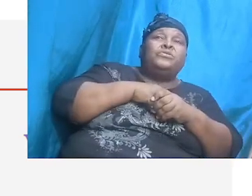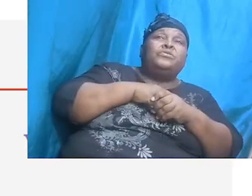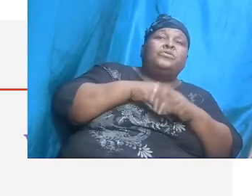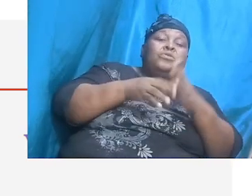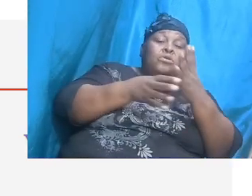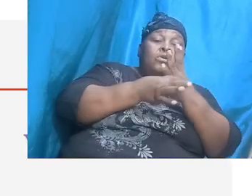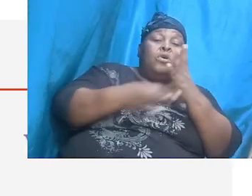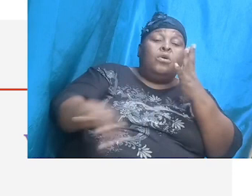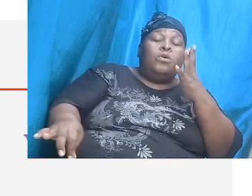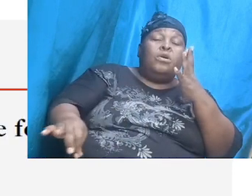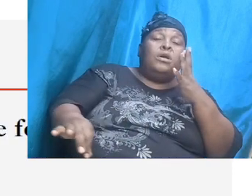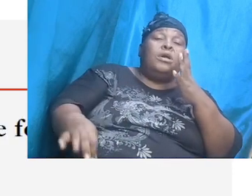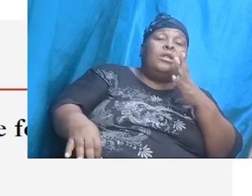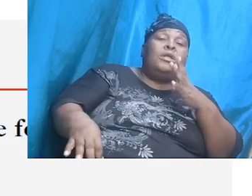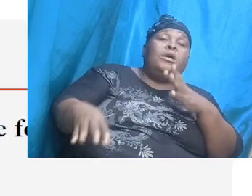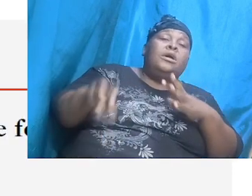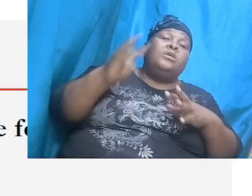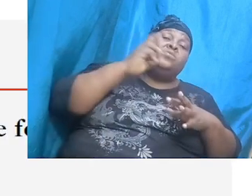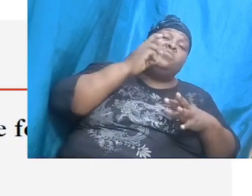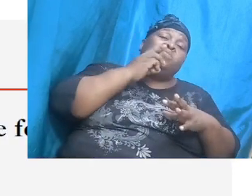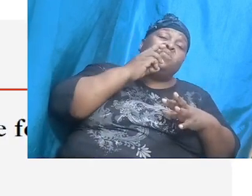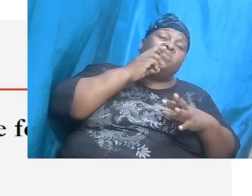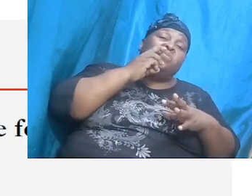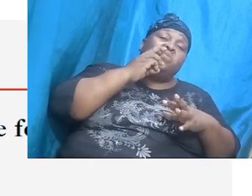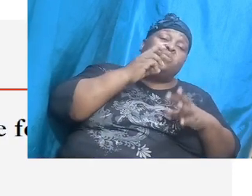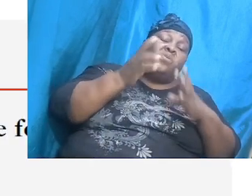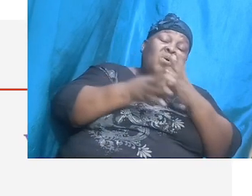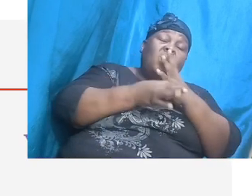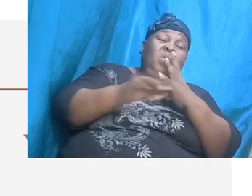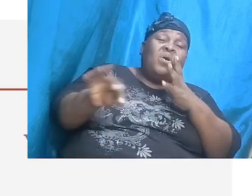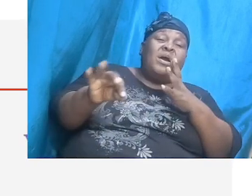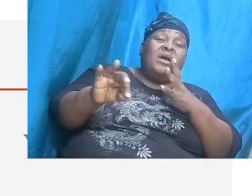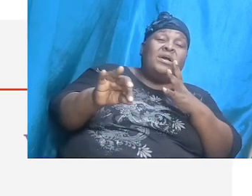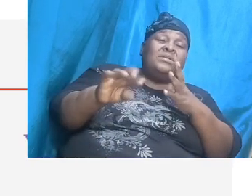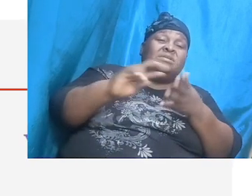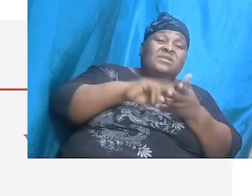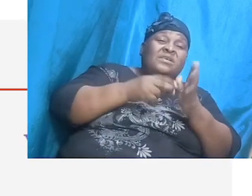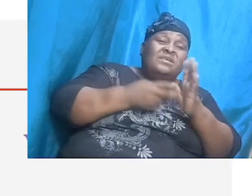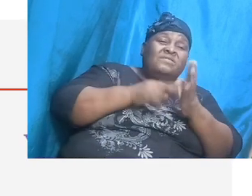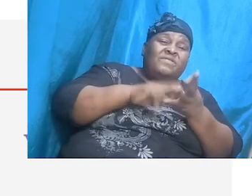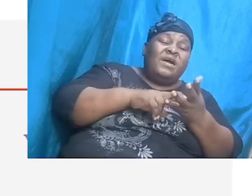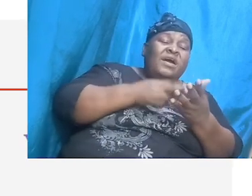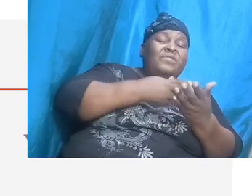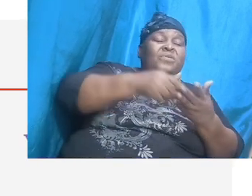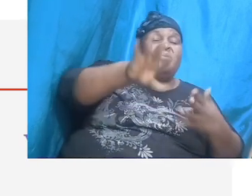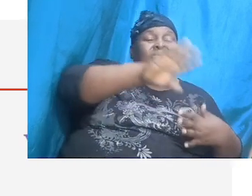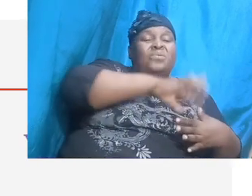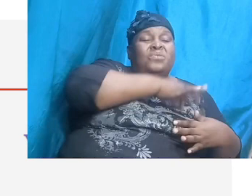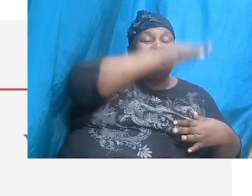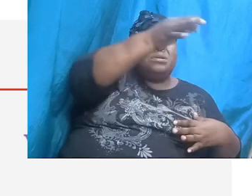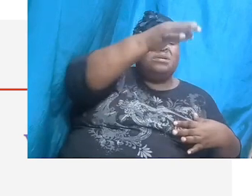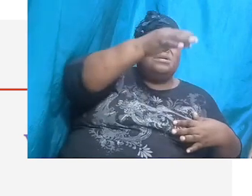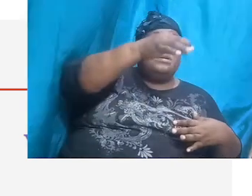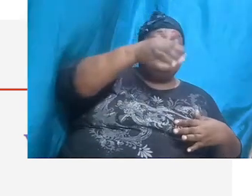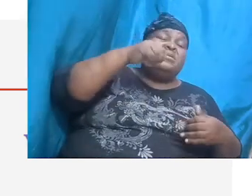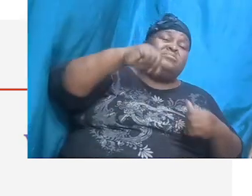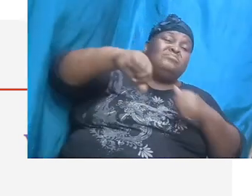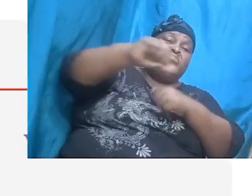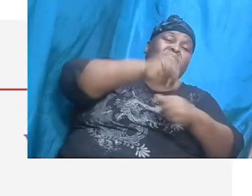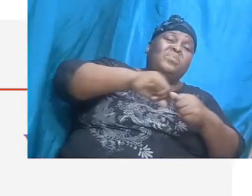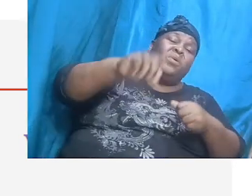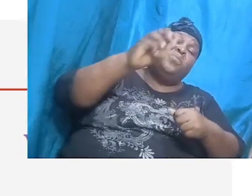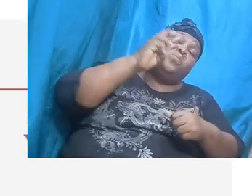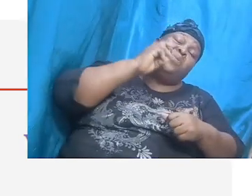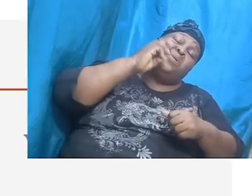One, oil, as I said before, was signifying, praise God, it signified the anointing oil, but